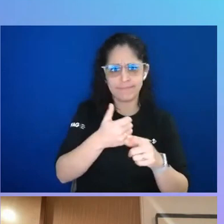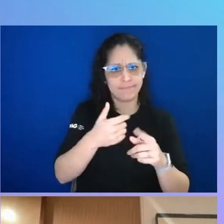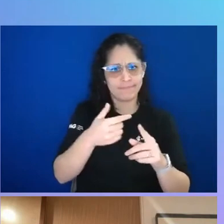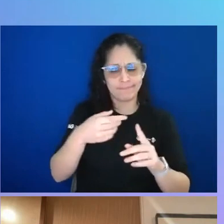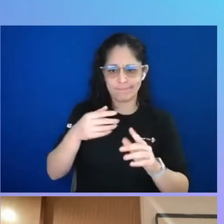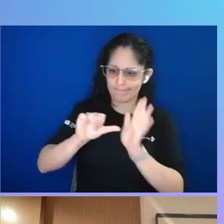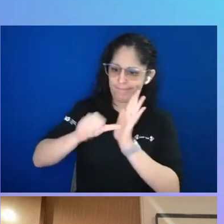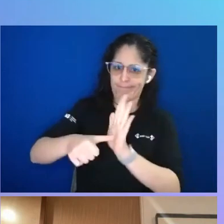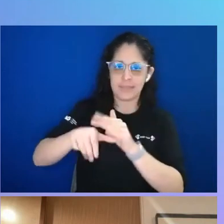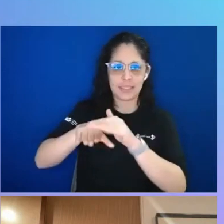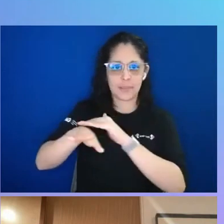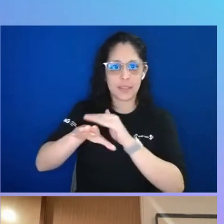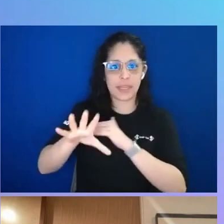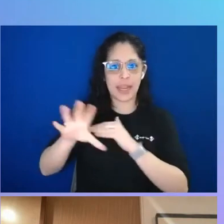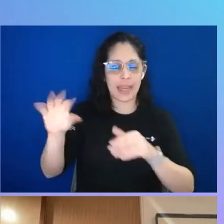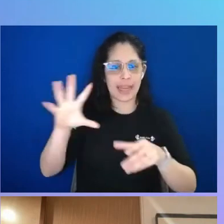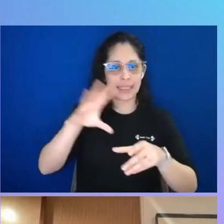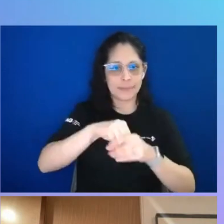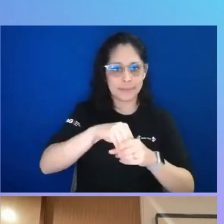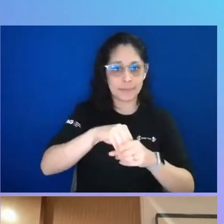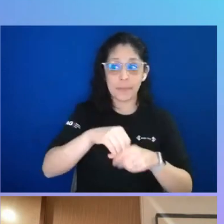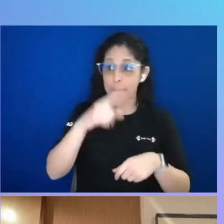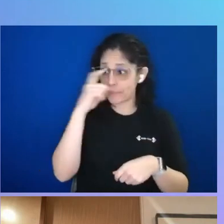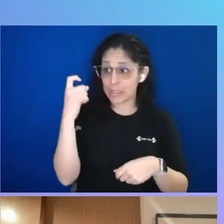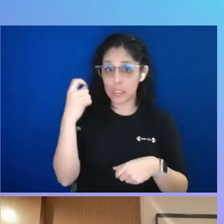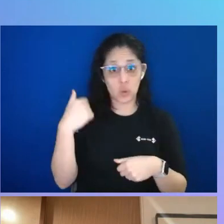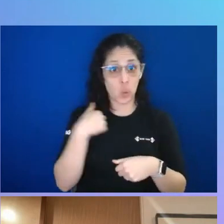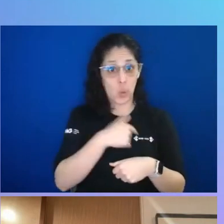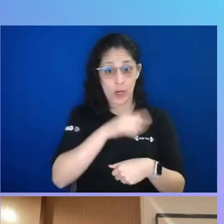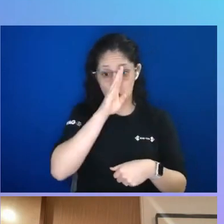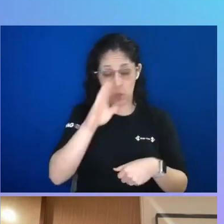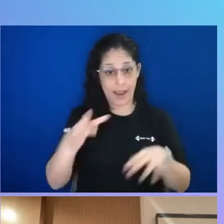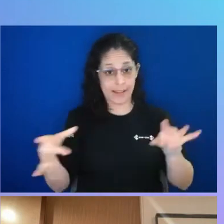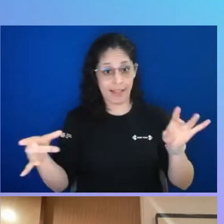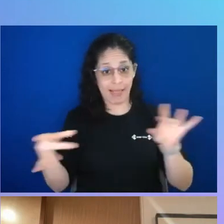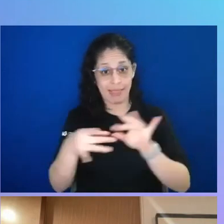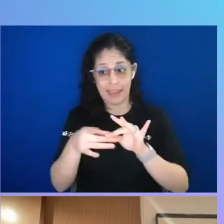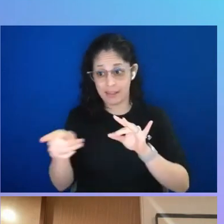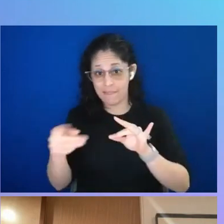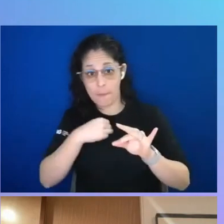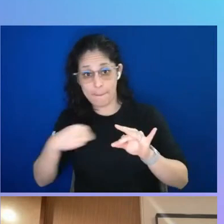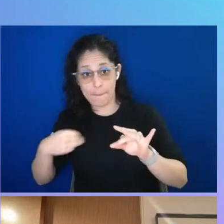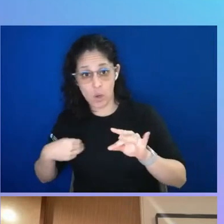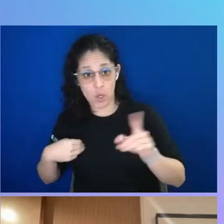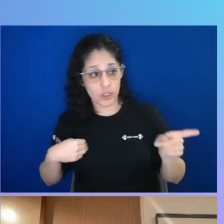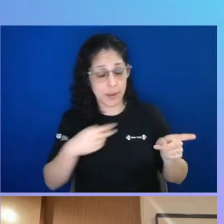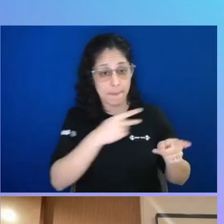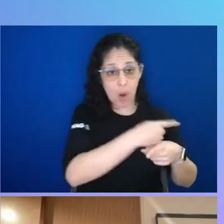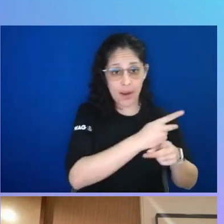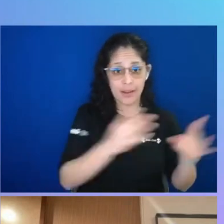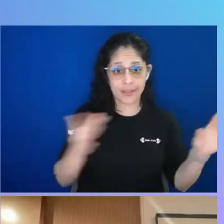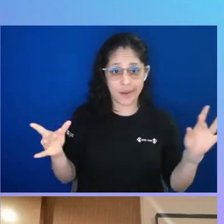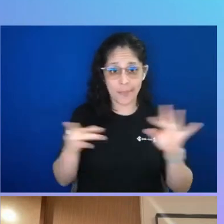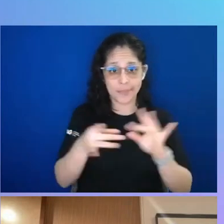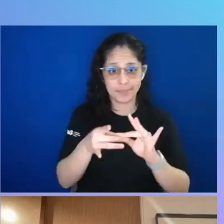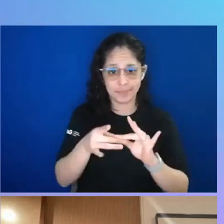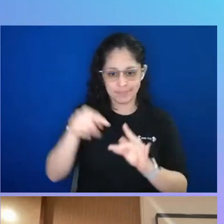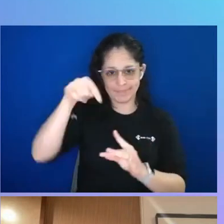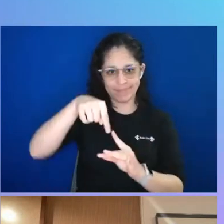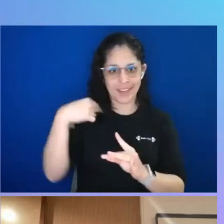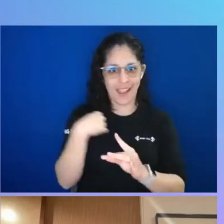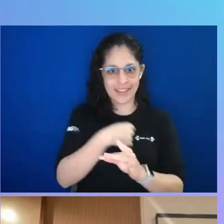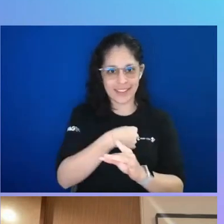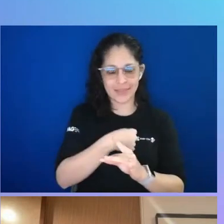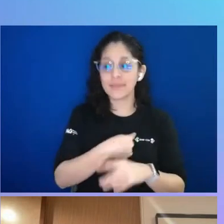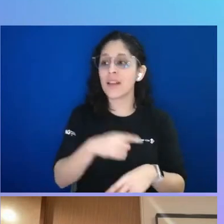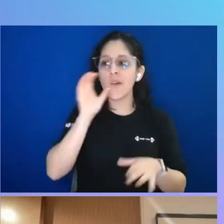are the direct link between members and product. And there's a photo on the slide of Emma and myself